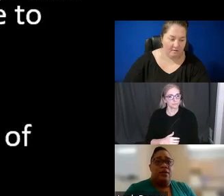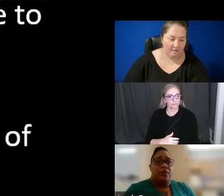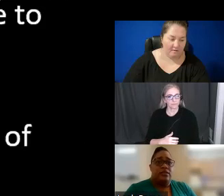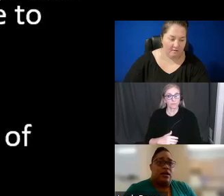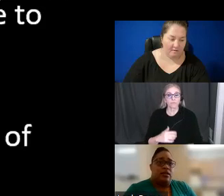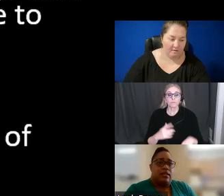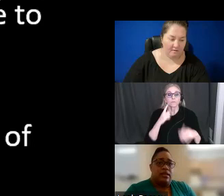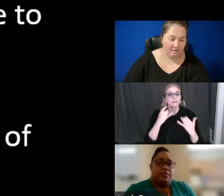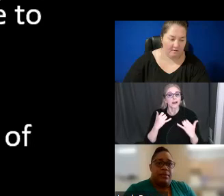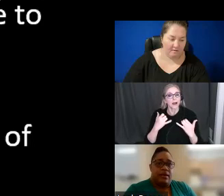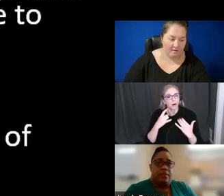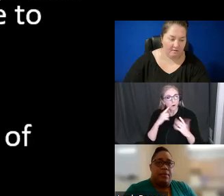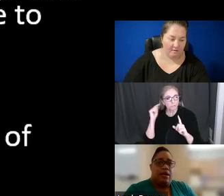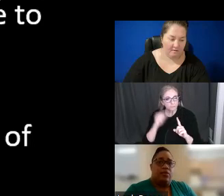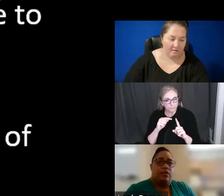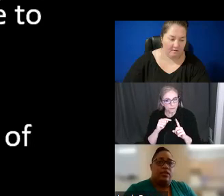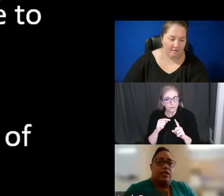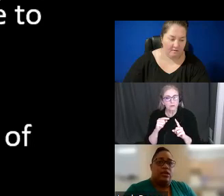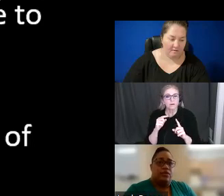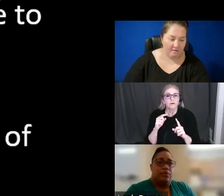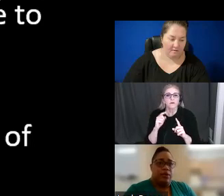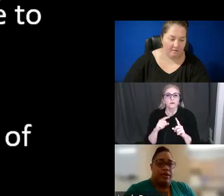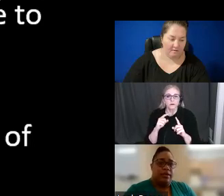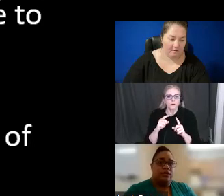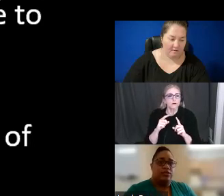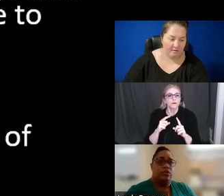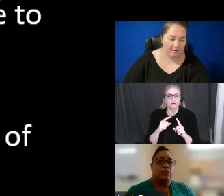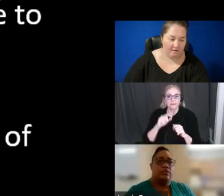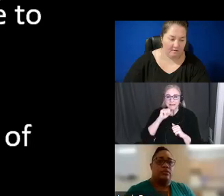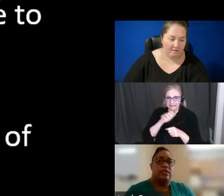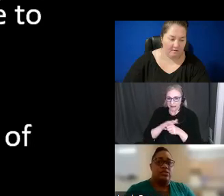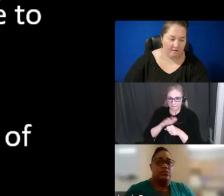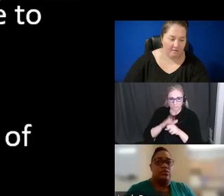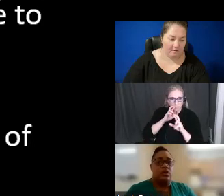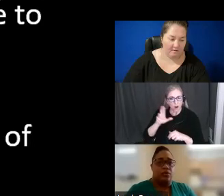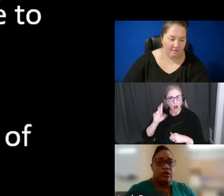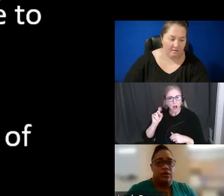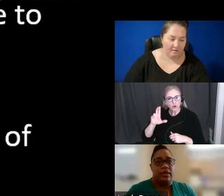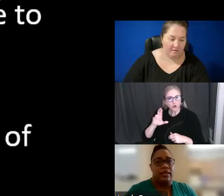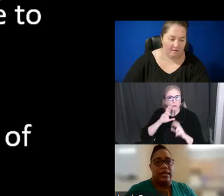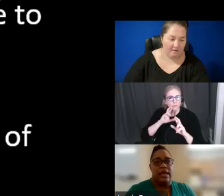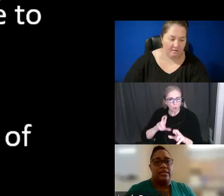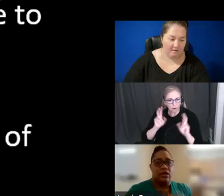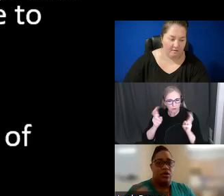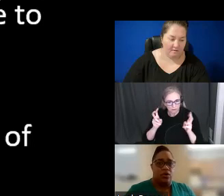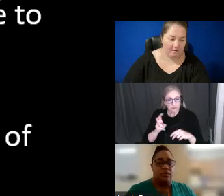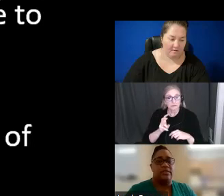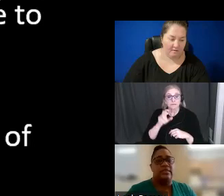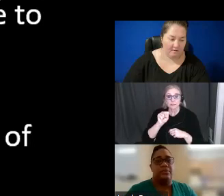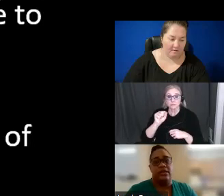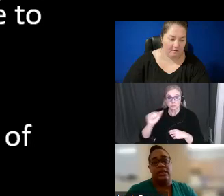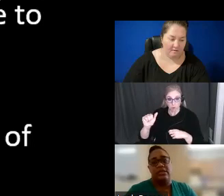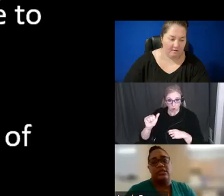So now I want to talk a little bit about the underreporting. So sexual assault, we know again as a